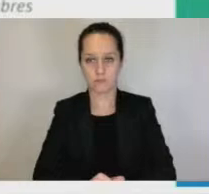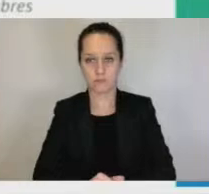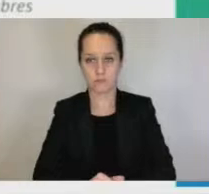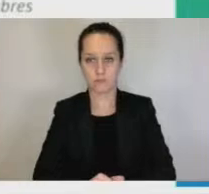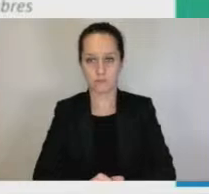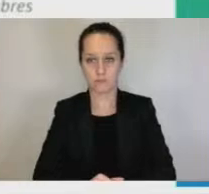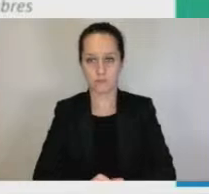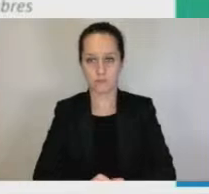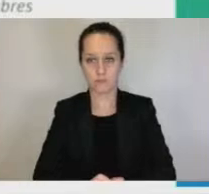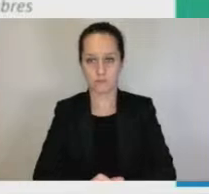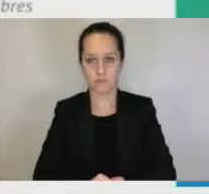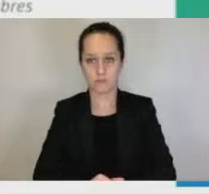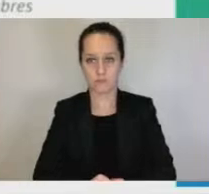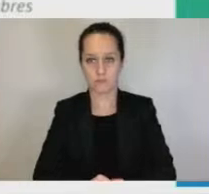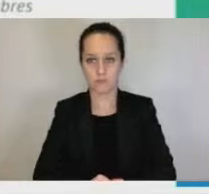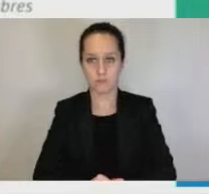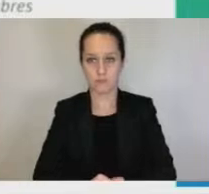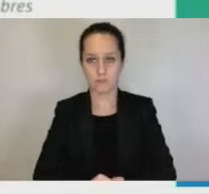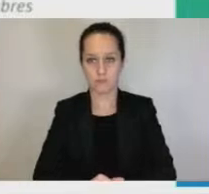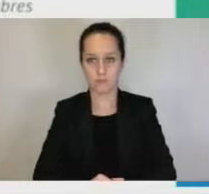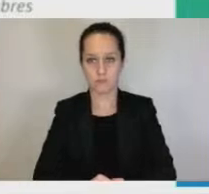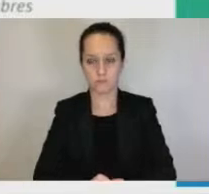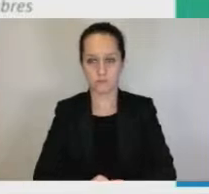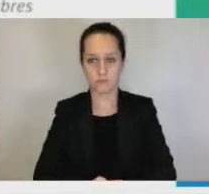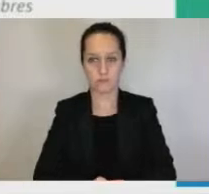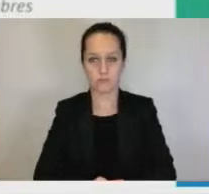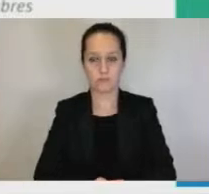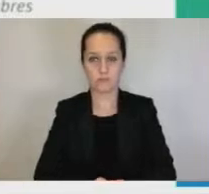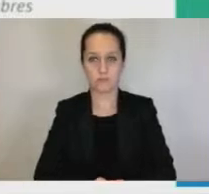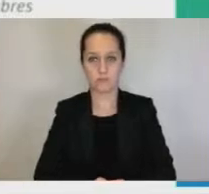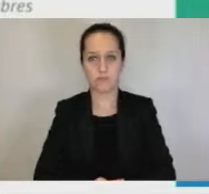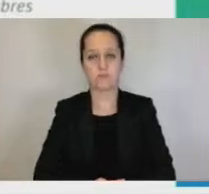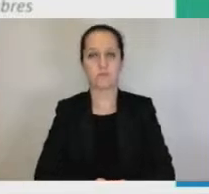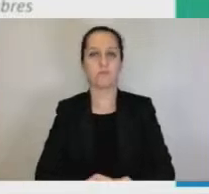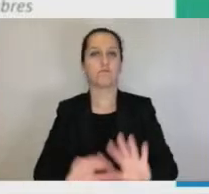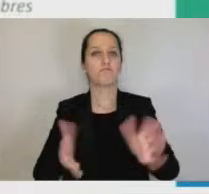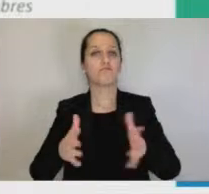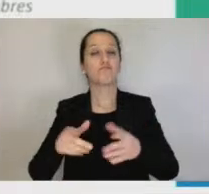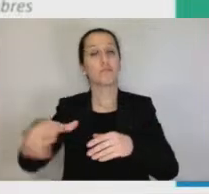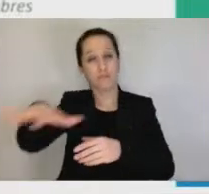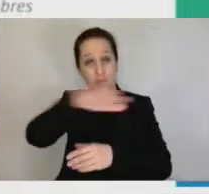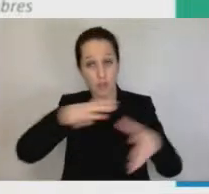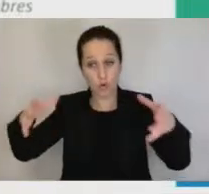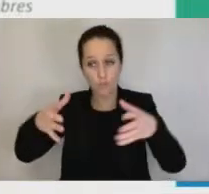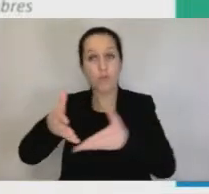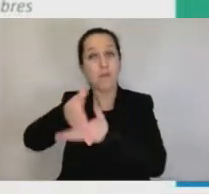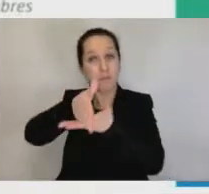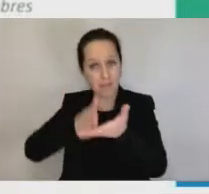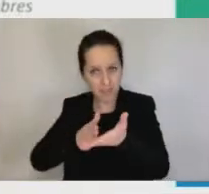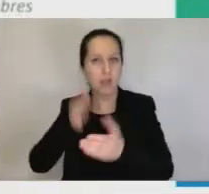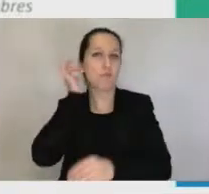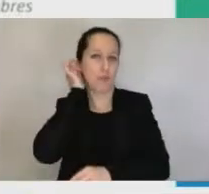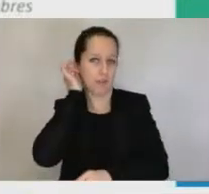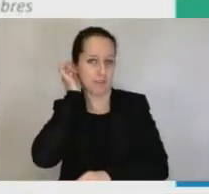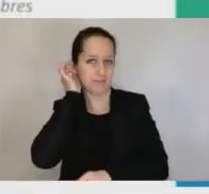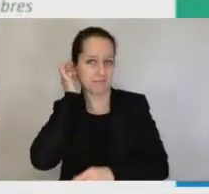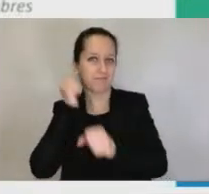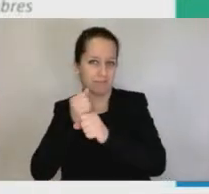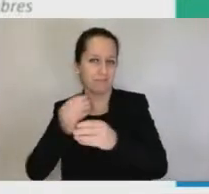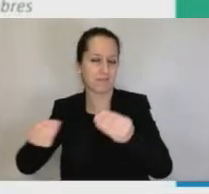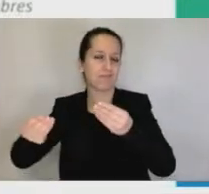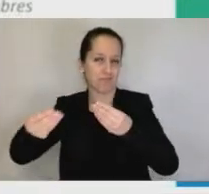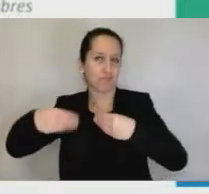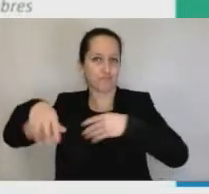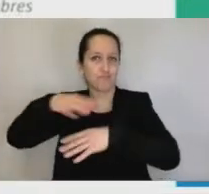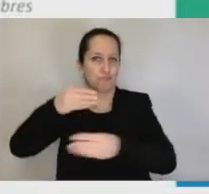years participate in the labor market. More than half women in that case, a bit more